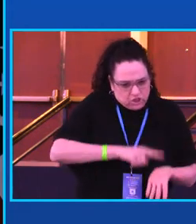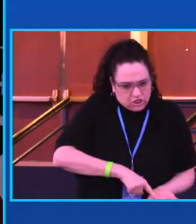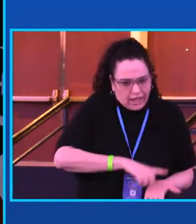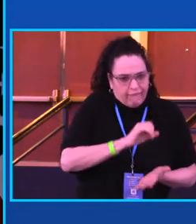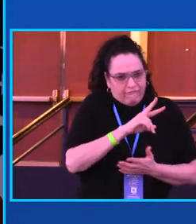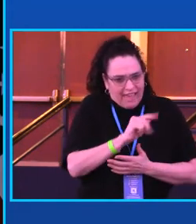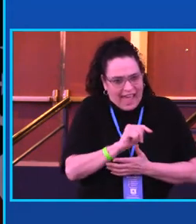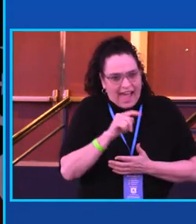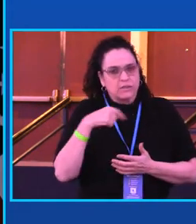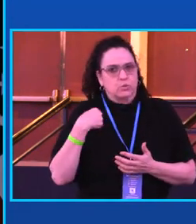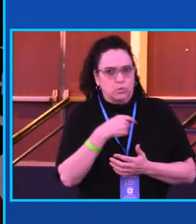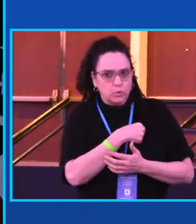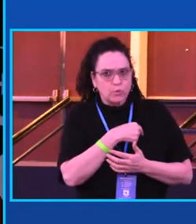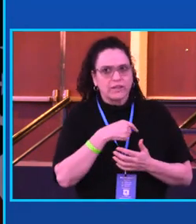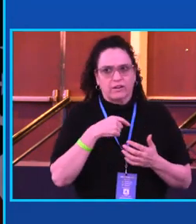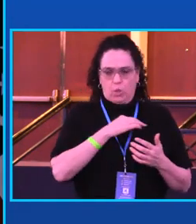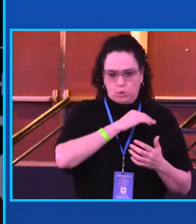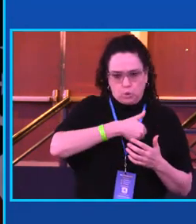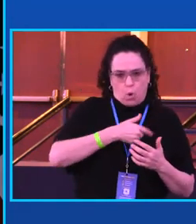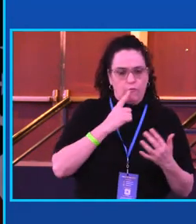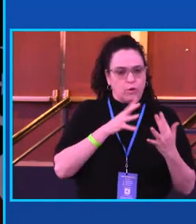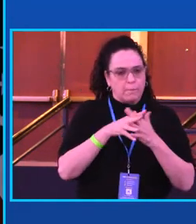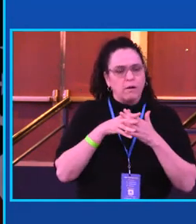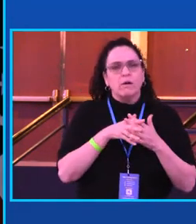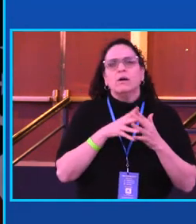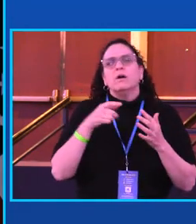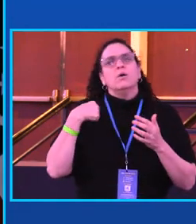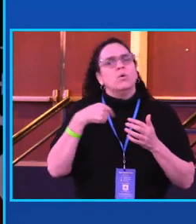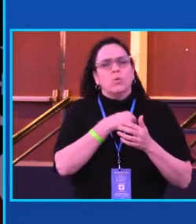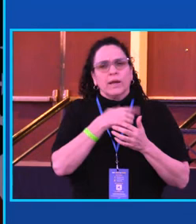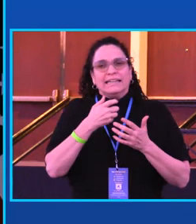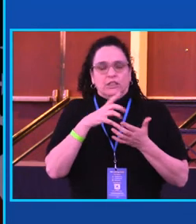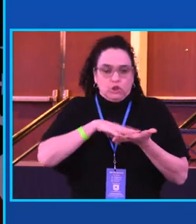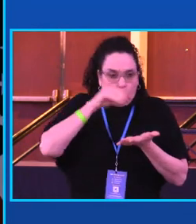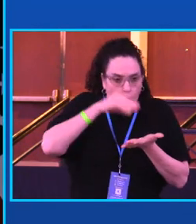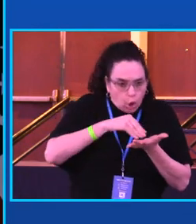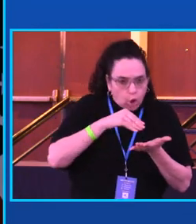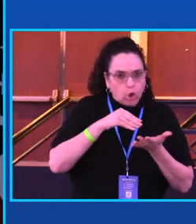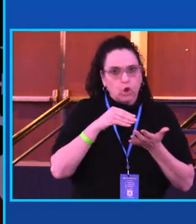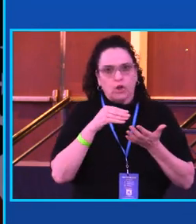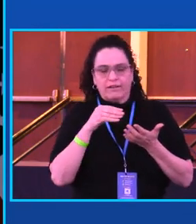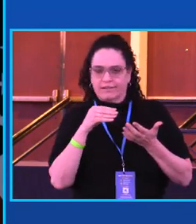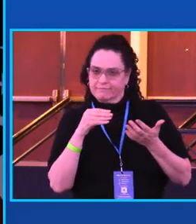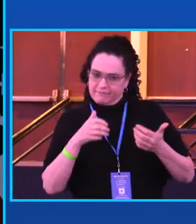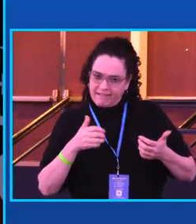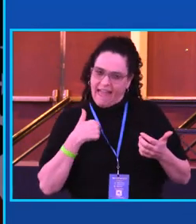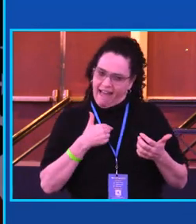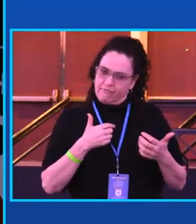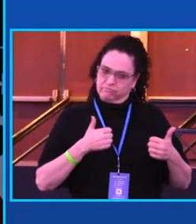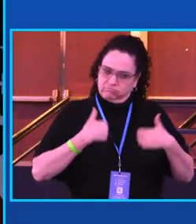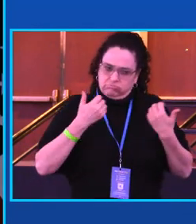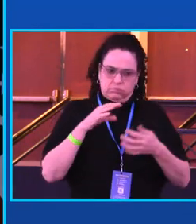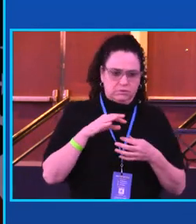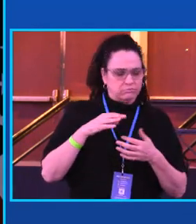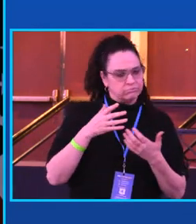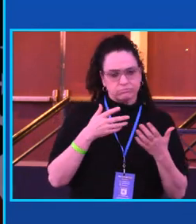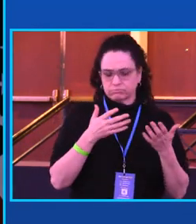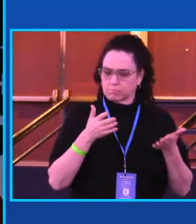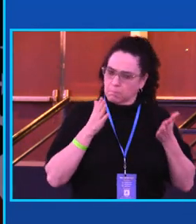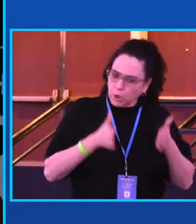We need the lived and learned experience of a Black woman on the court because